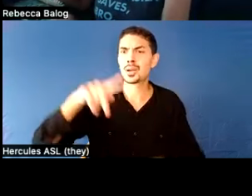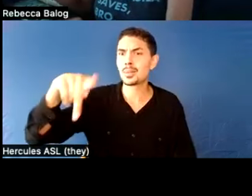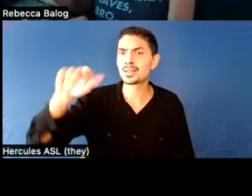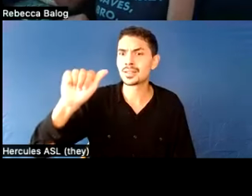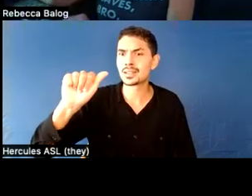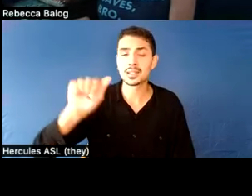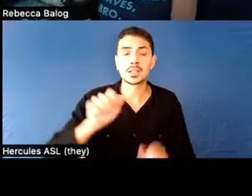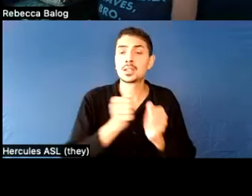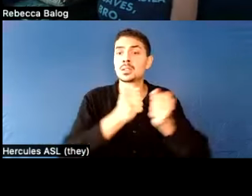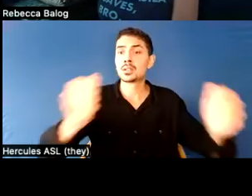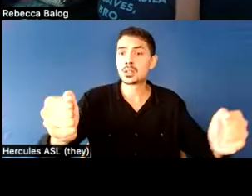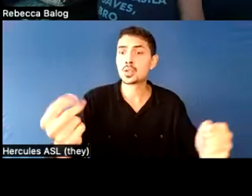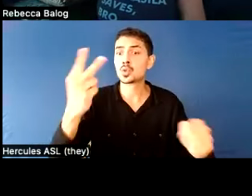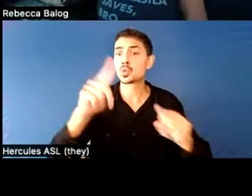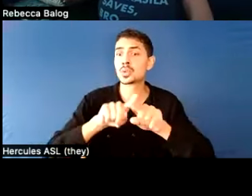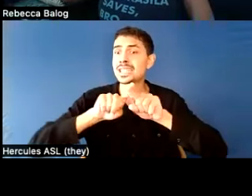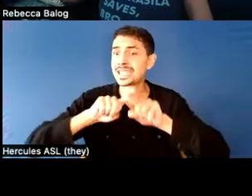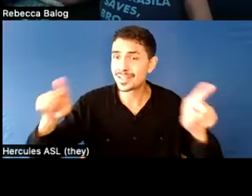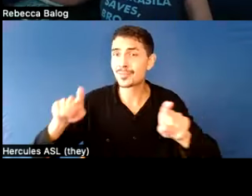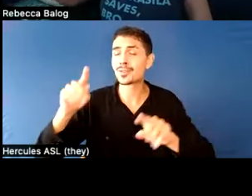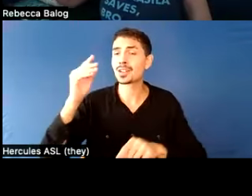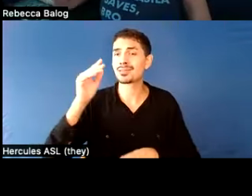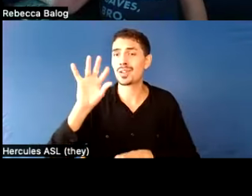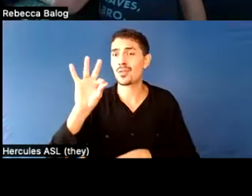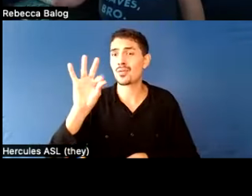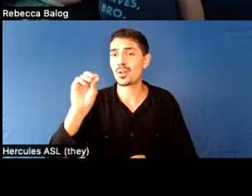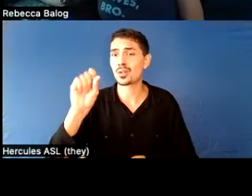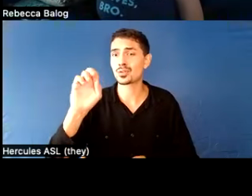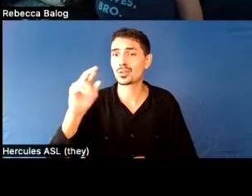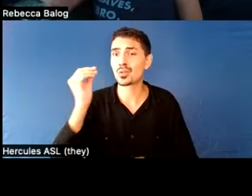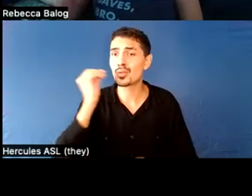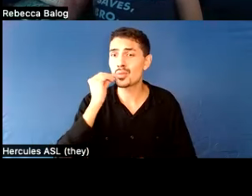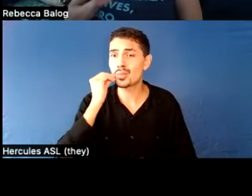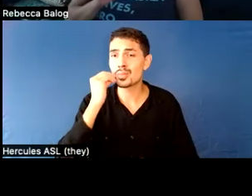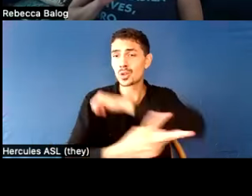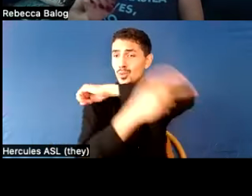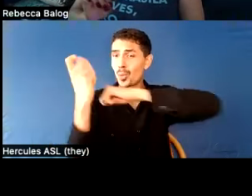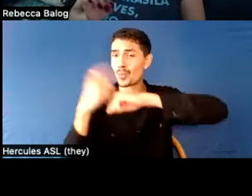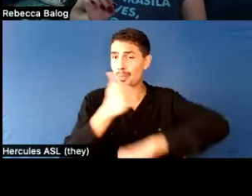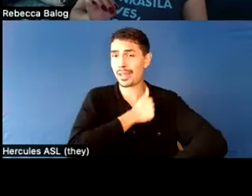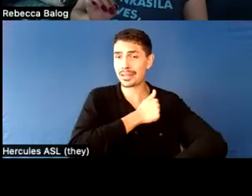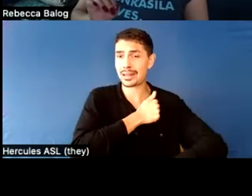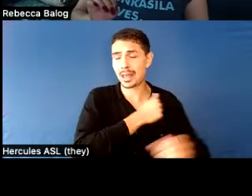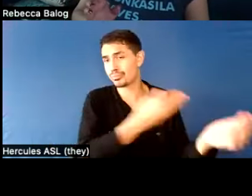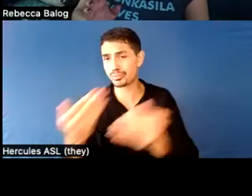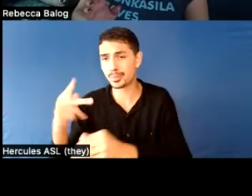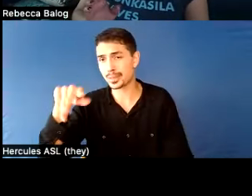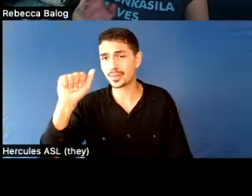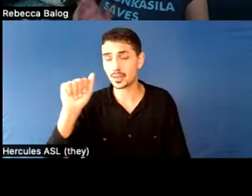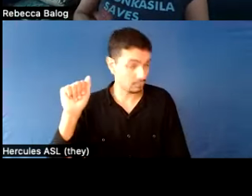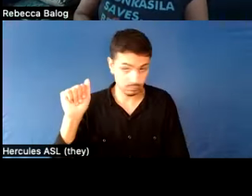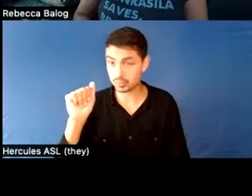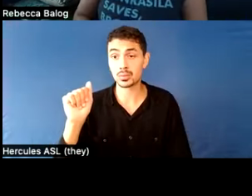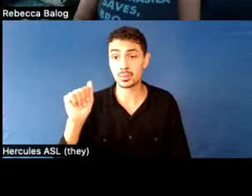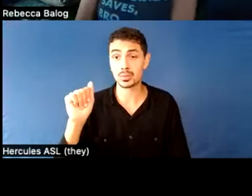homes. And then all of the generational trauma that had followed since then. So with that in mind, a typical form